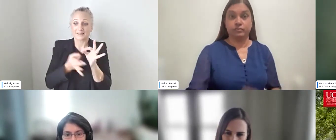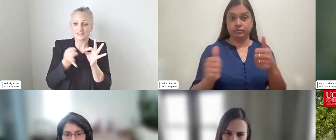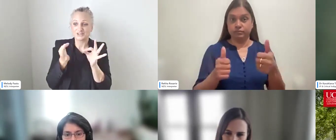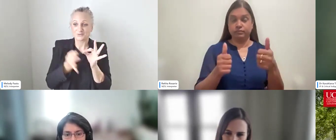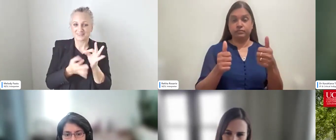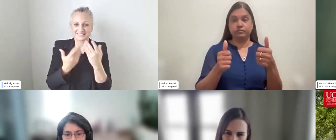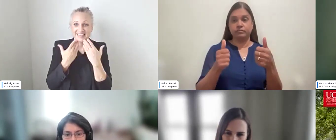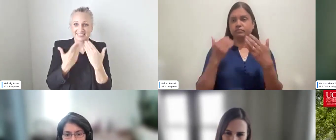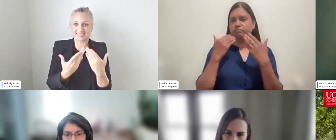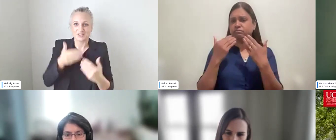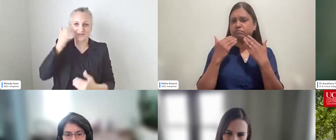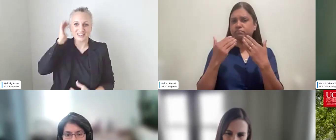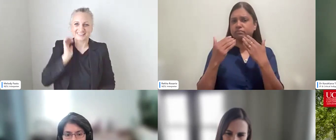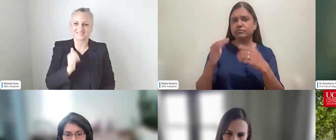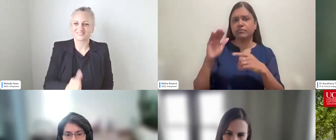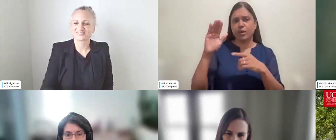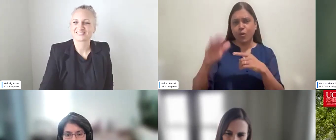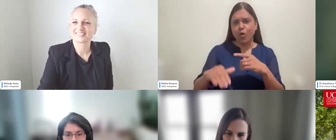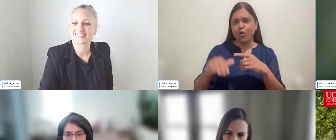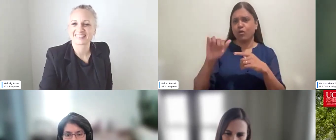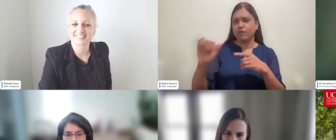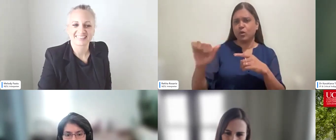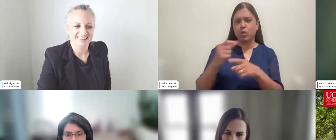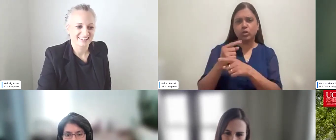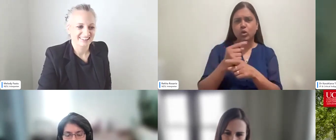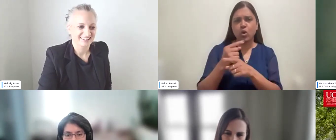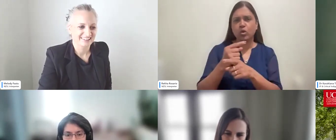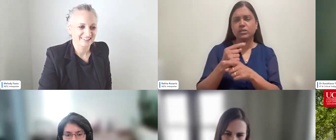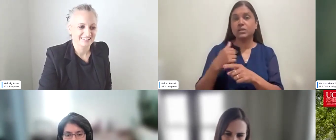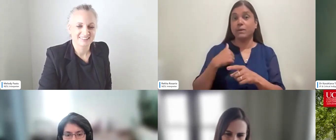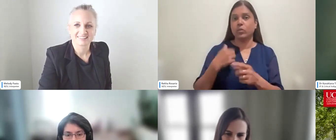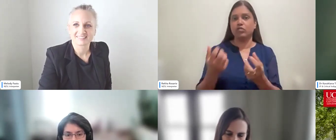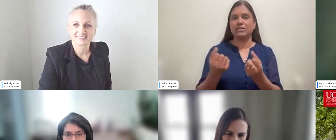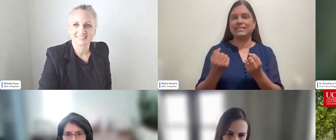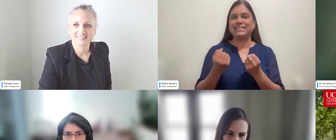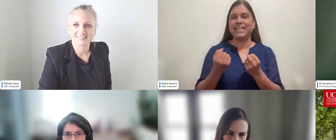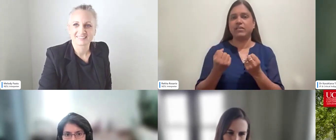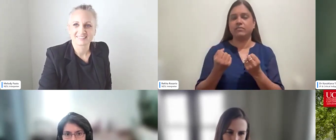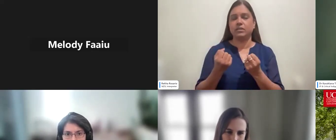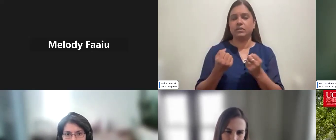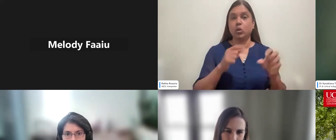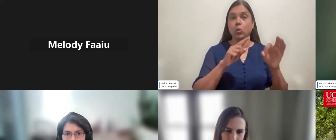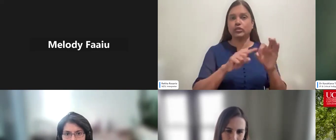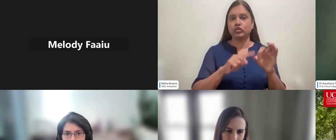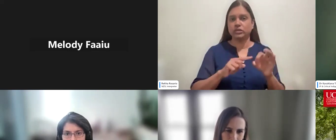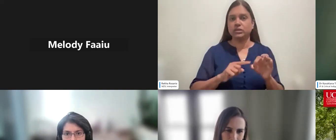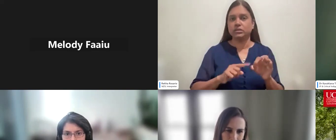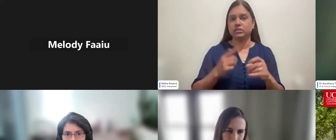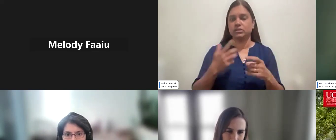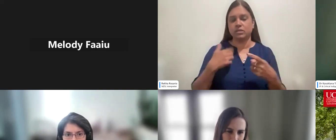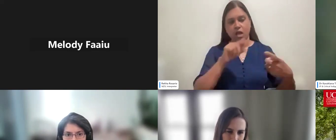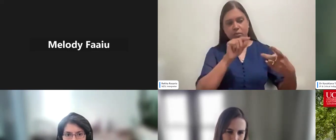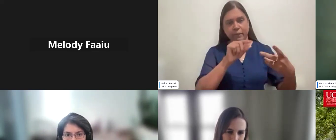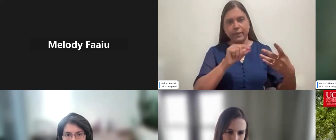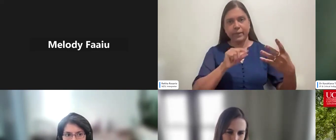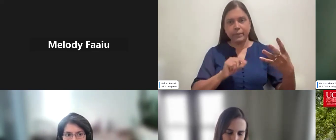talks, but we do have some couple of questions from the audience that I'll put out to you.